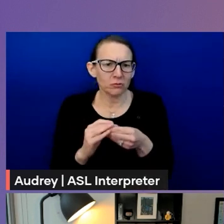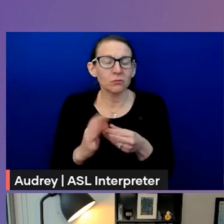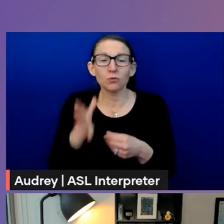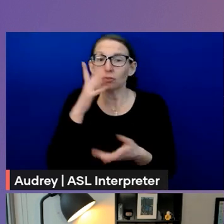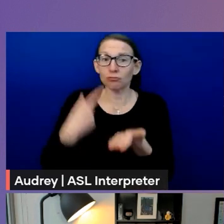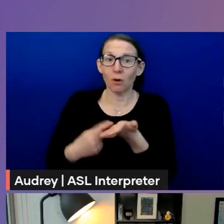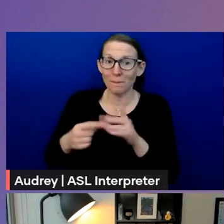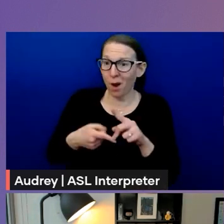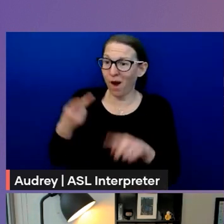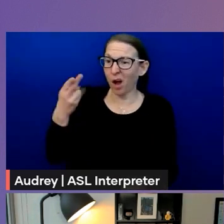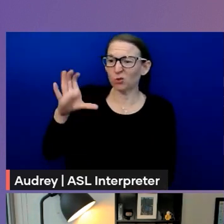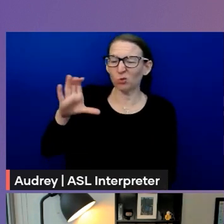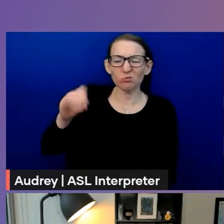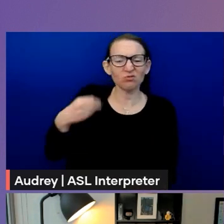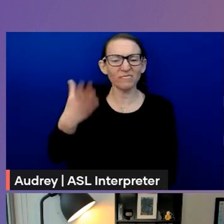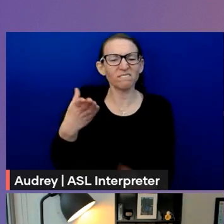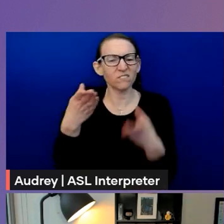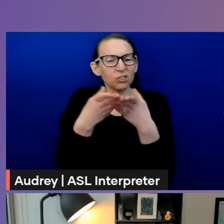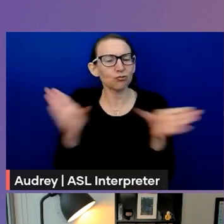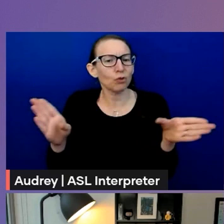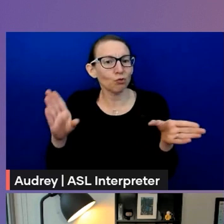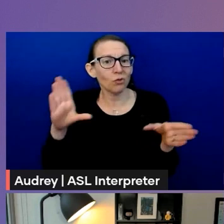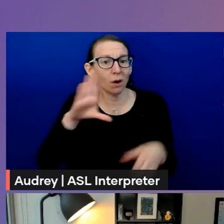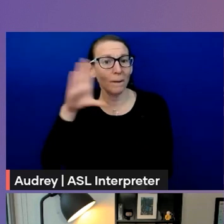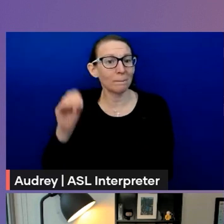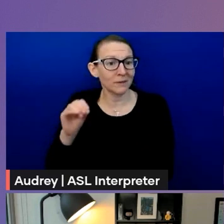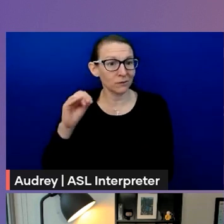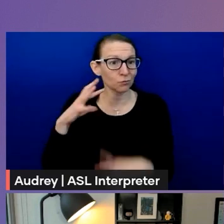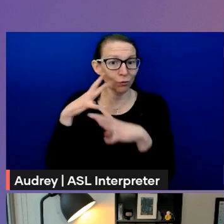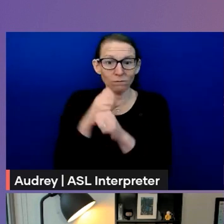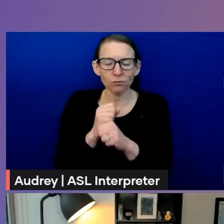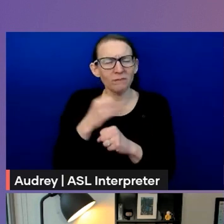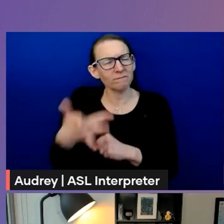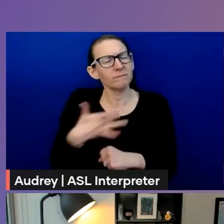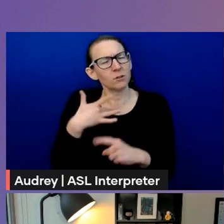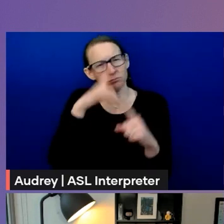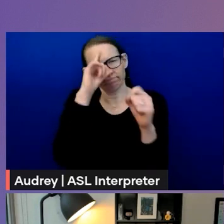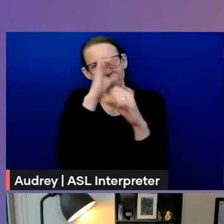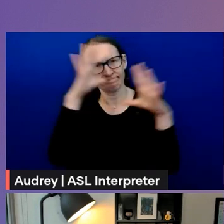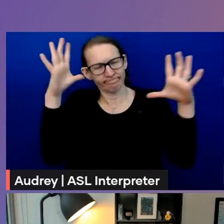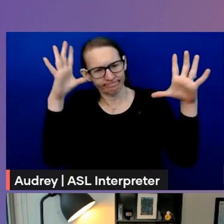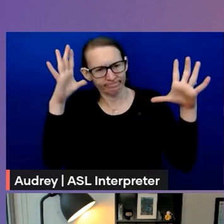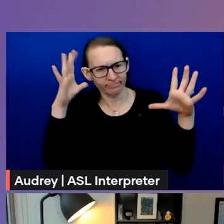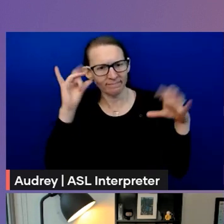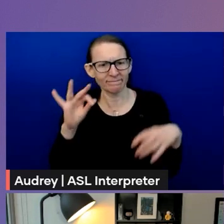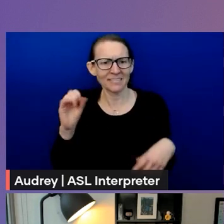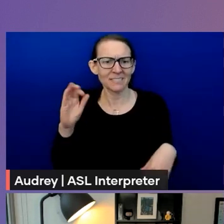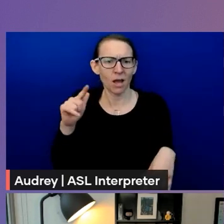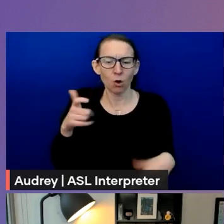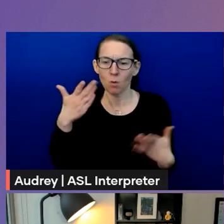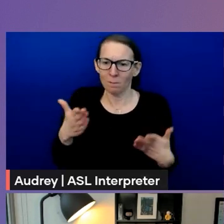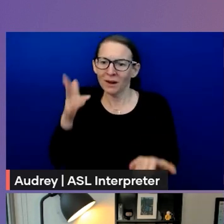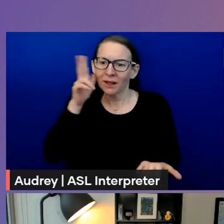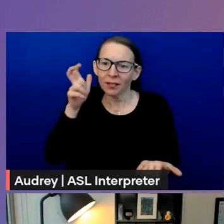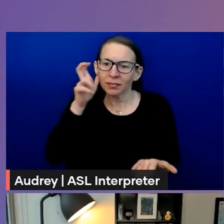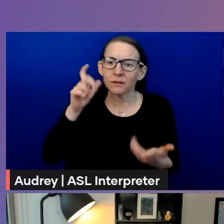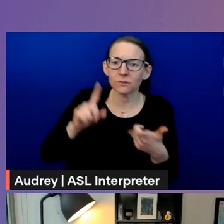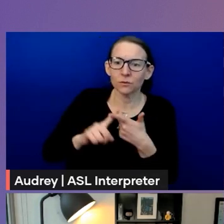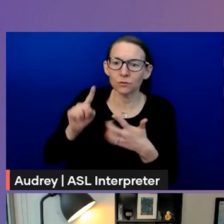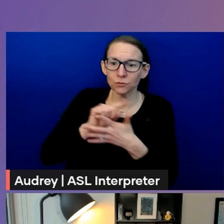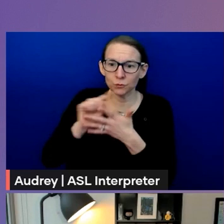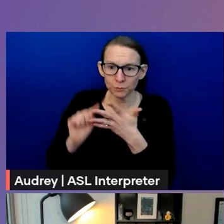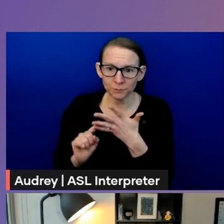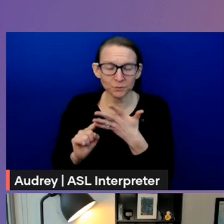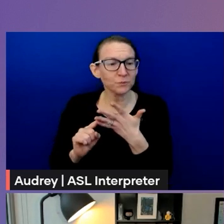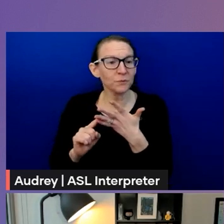HashiCorp, just give a kind of a company overview to get you a sense of scale. You've been probably listening to all the tools and products